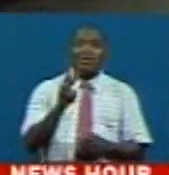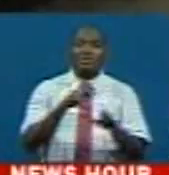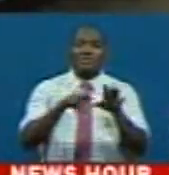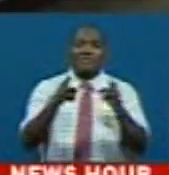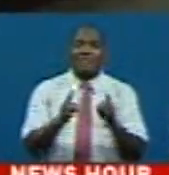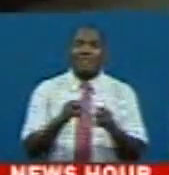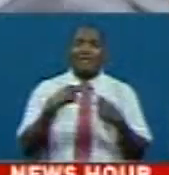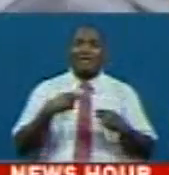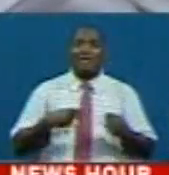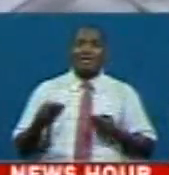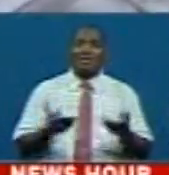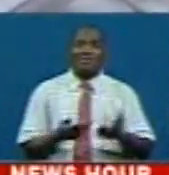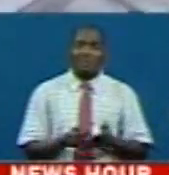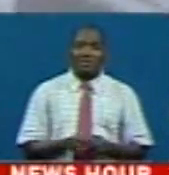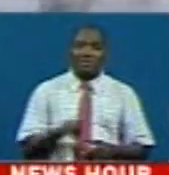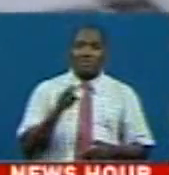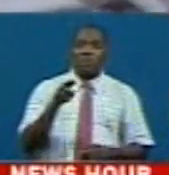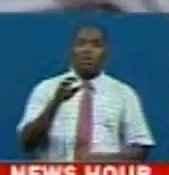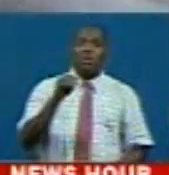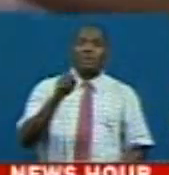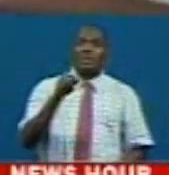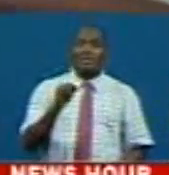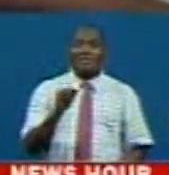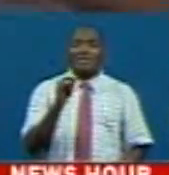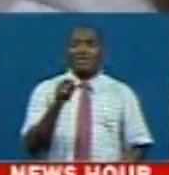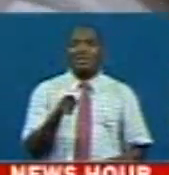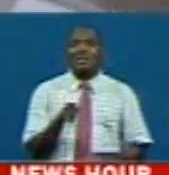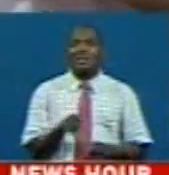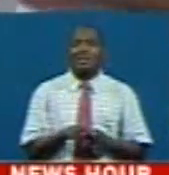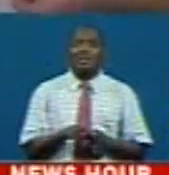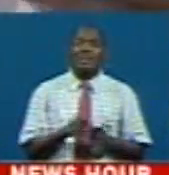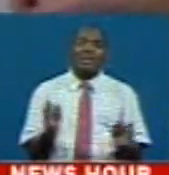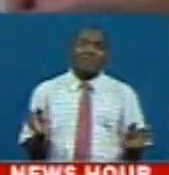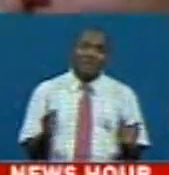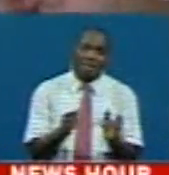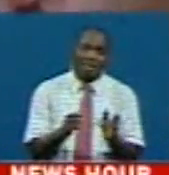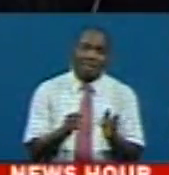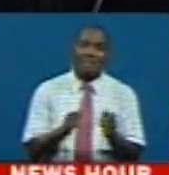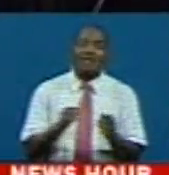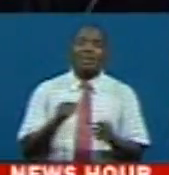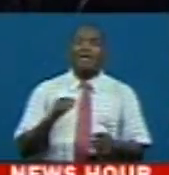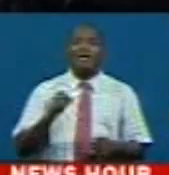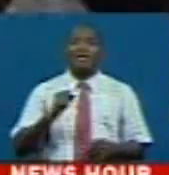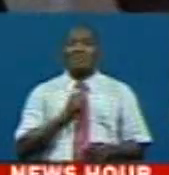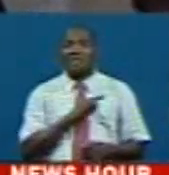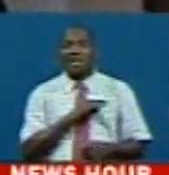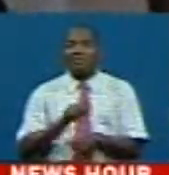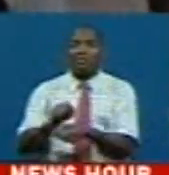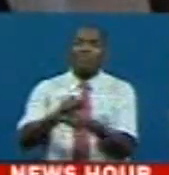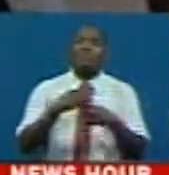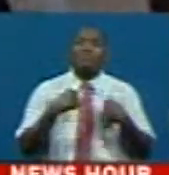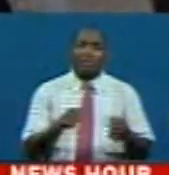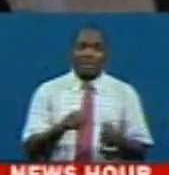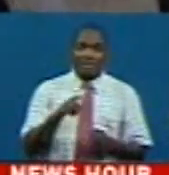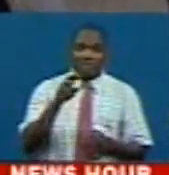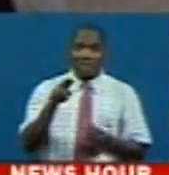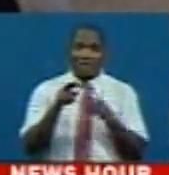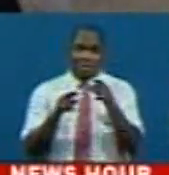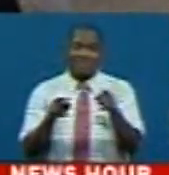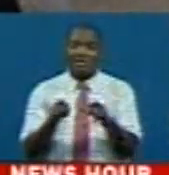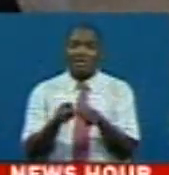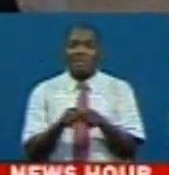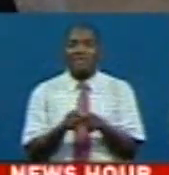Regional Director of Health Services, Dr. Osei Kufuor-Afre, encouraged the medical staff to work diligently. Dr.